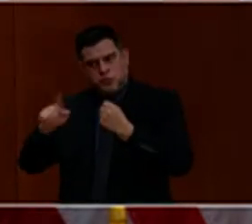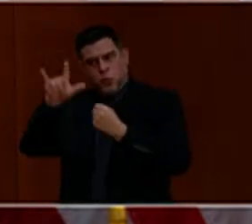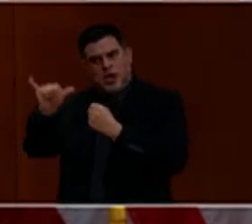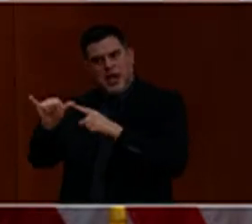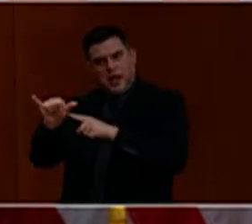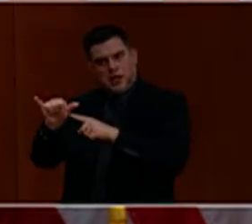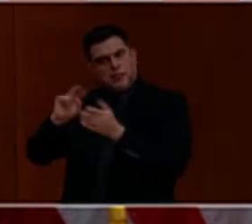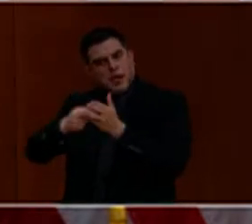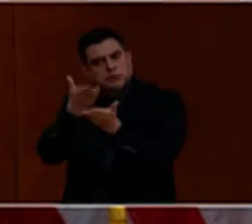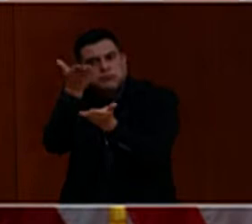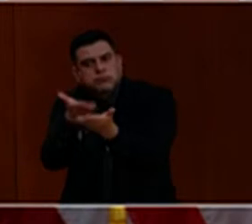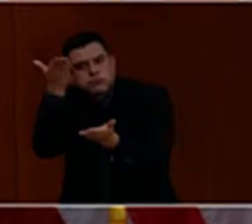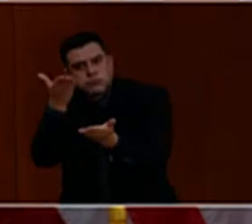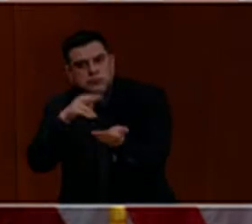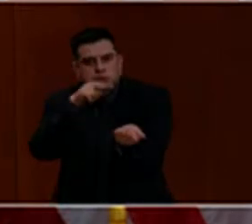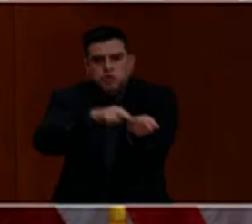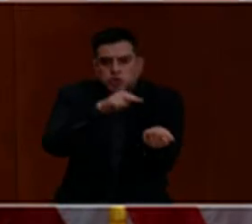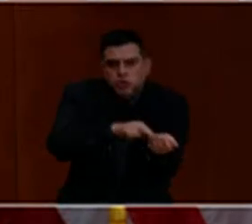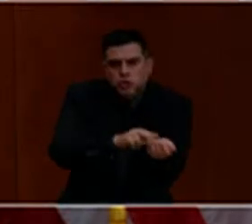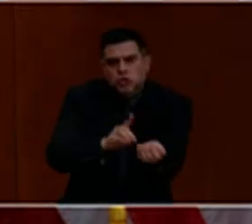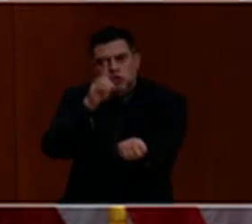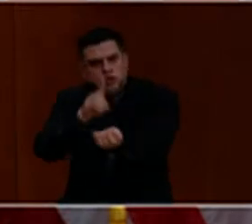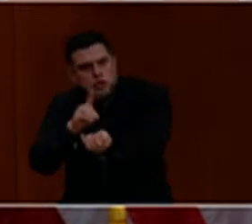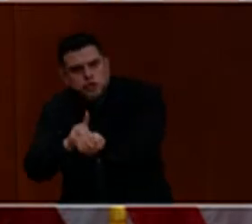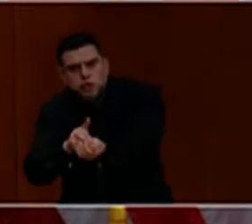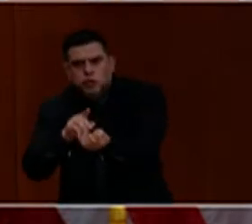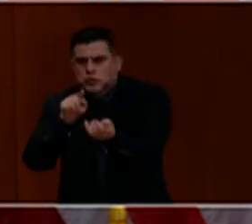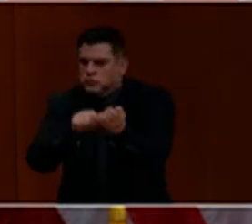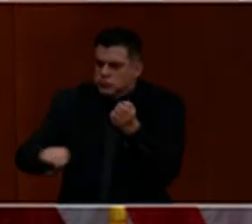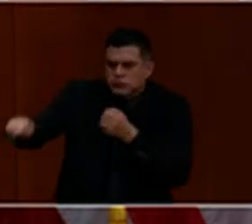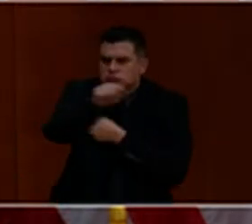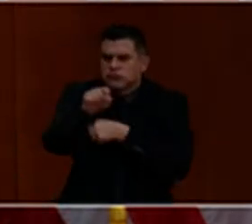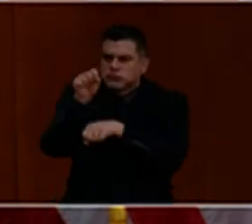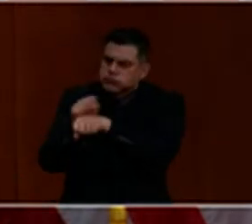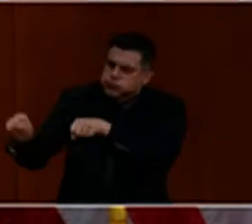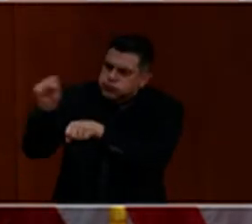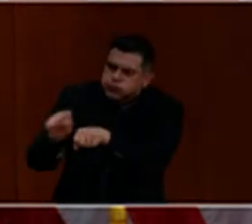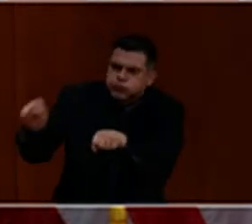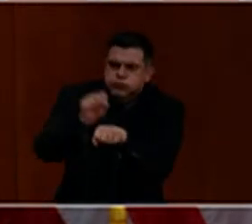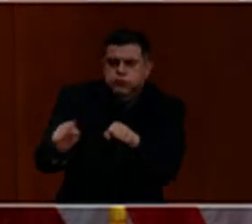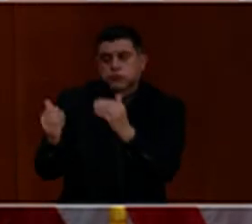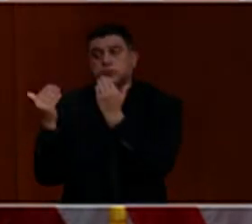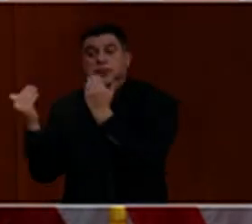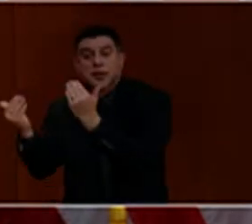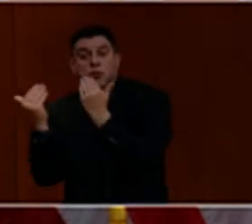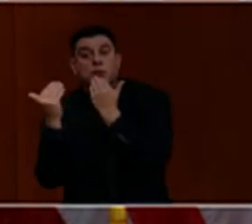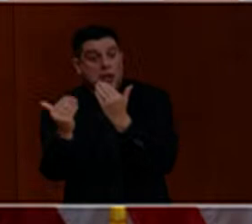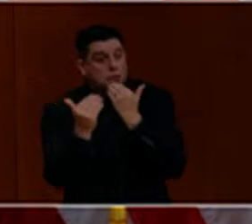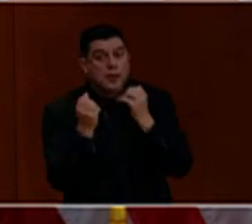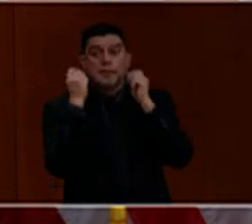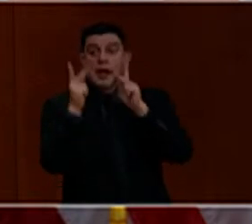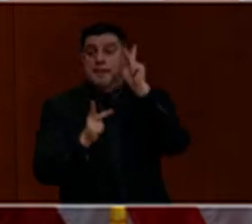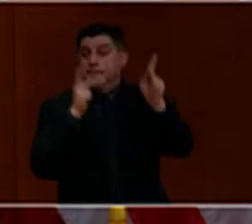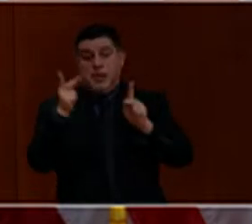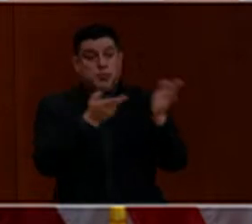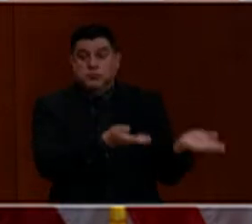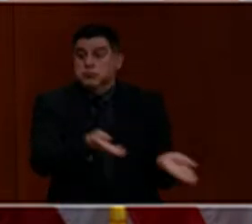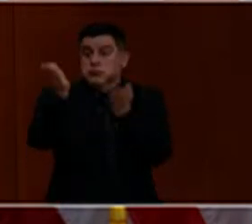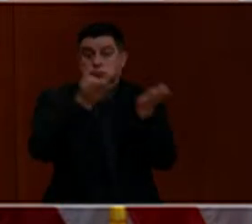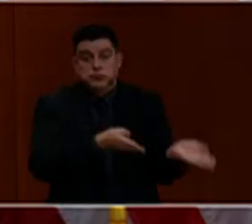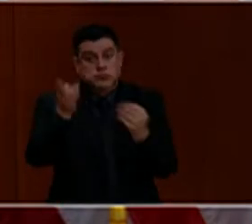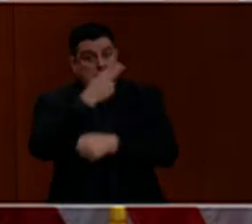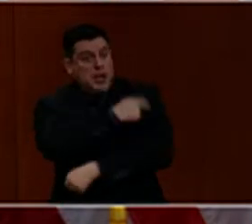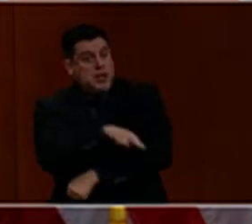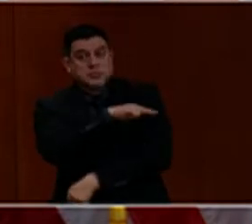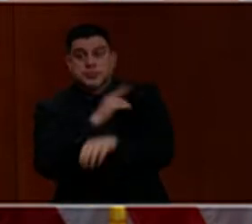that very much. And hospitalizations are down, still have people there. And that's all. Every one of those folks is very important, and